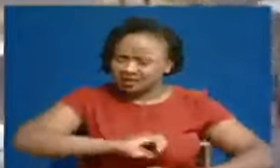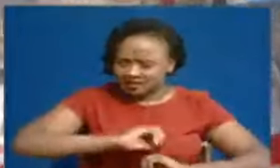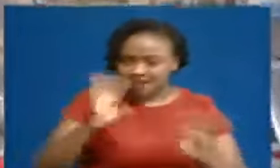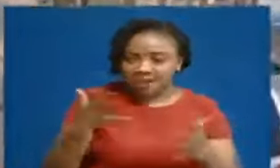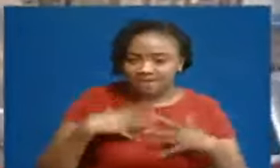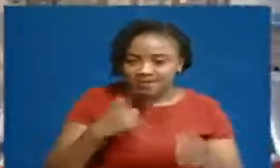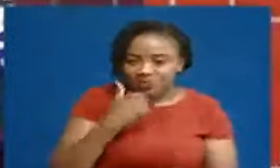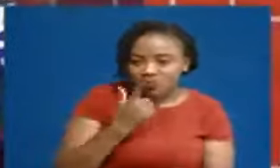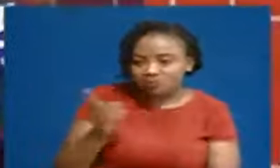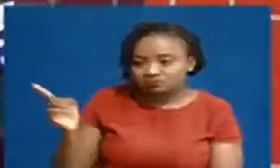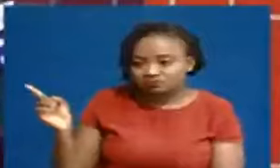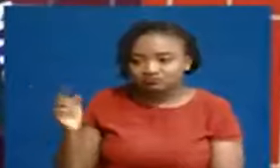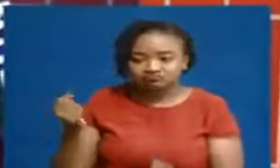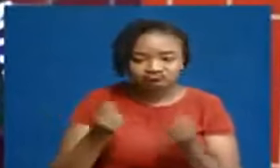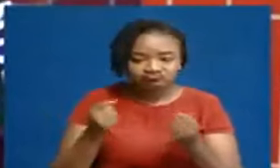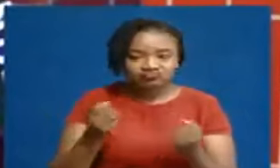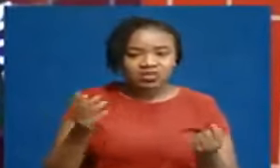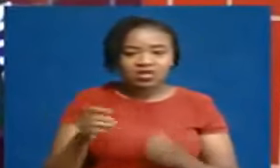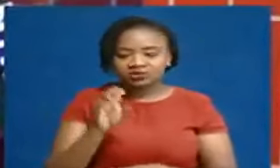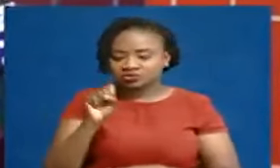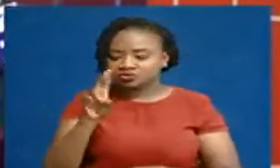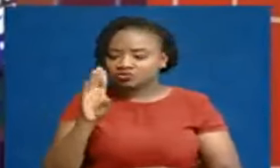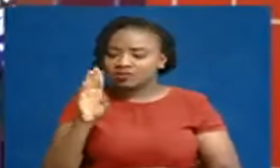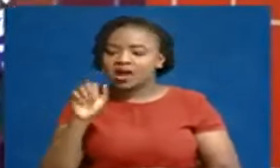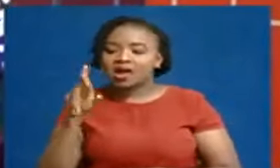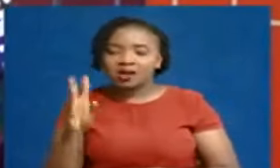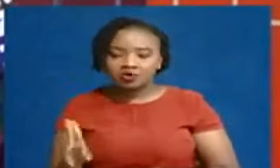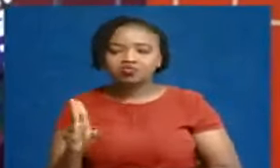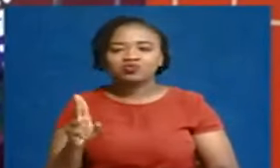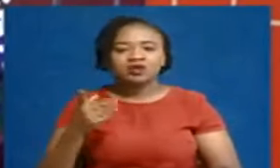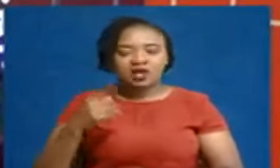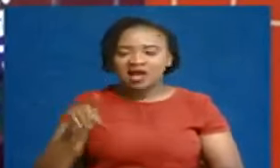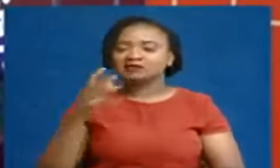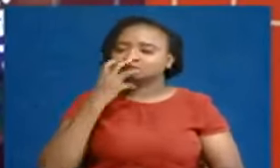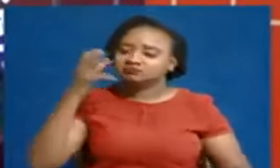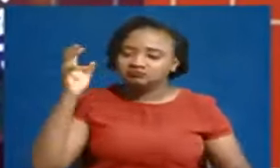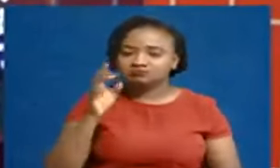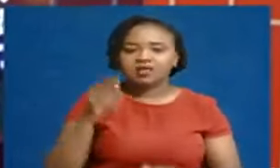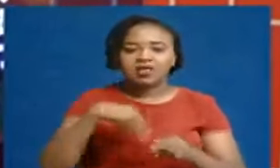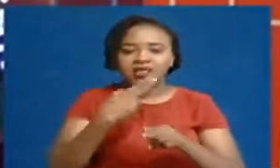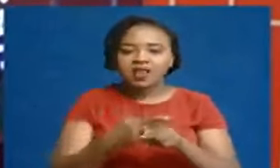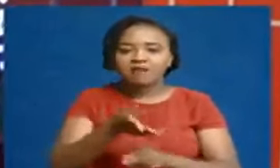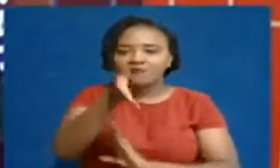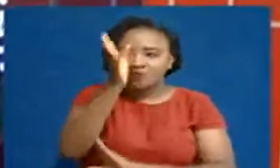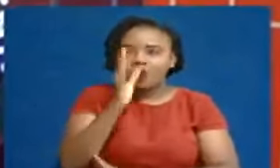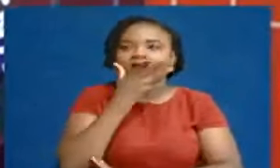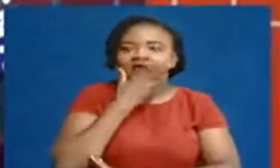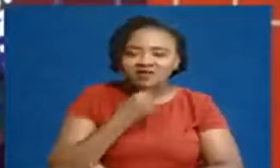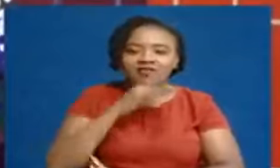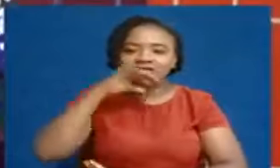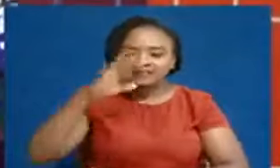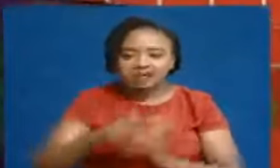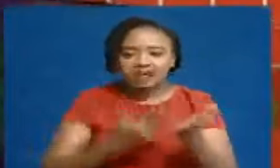those Subaru abduction squad. In the name of God, the Father, the Son, and the Holy Spirit, you will